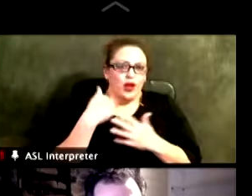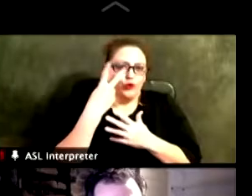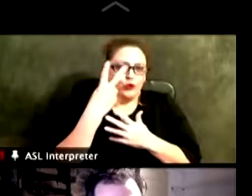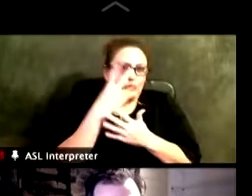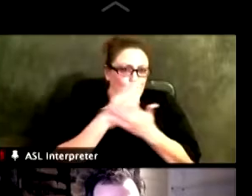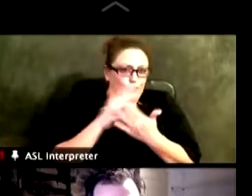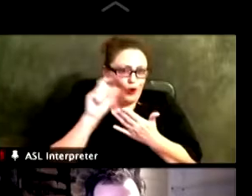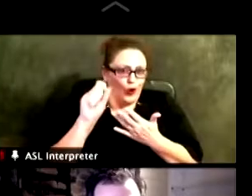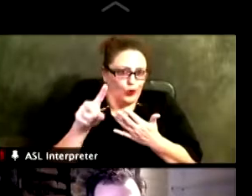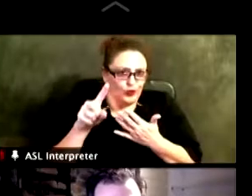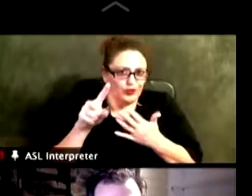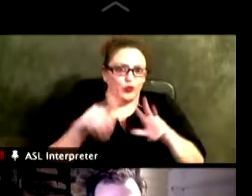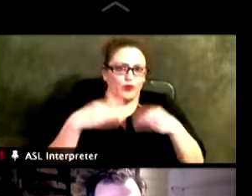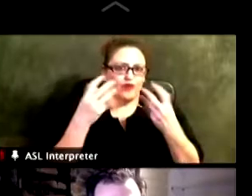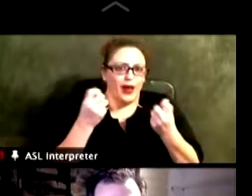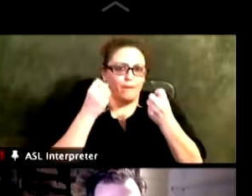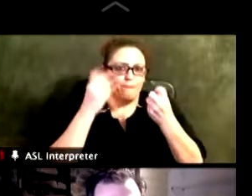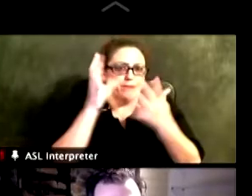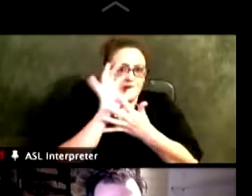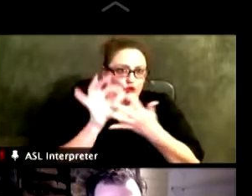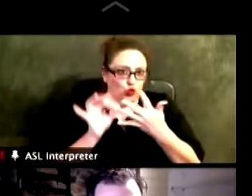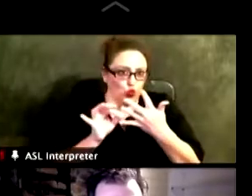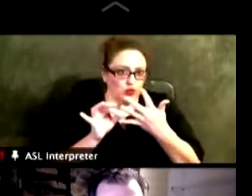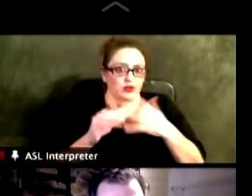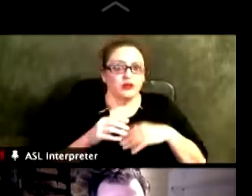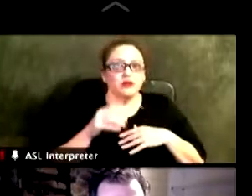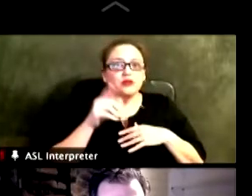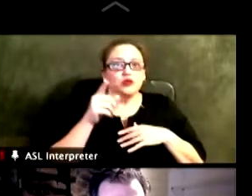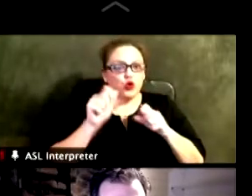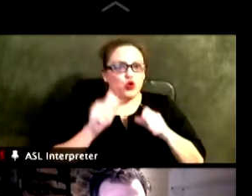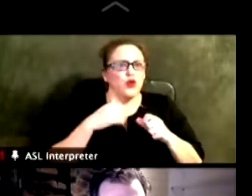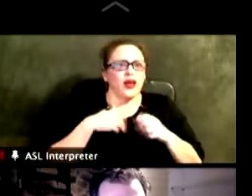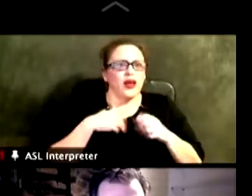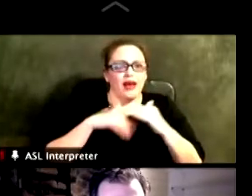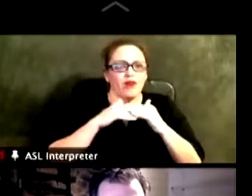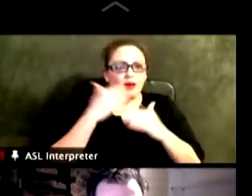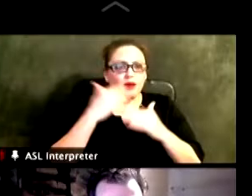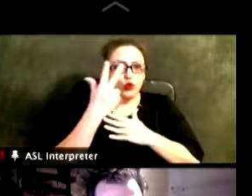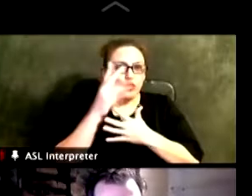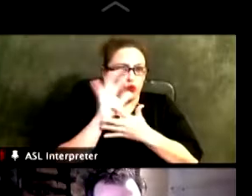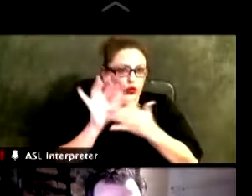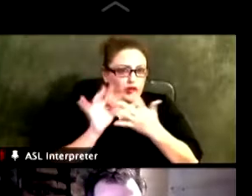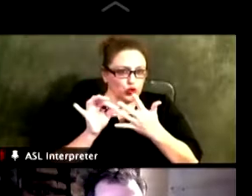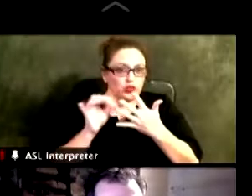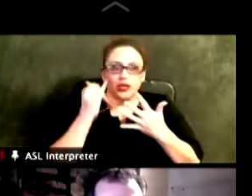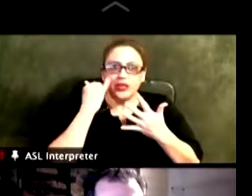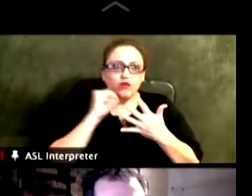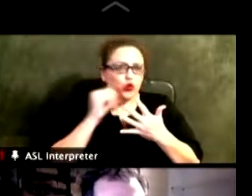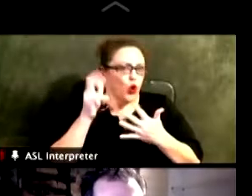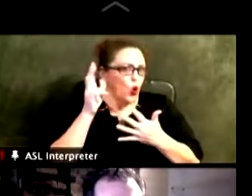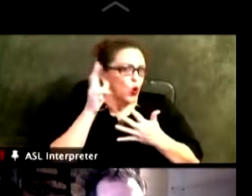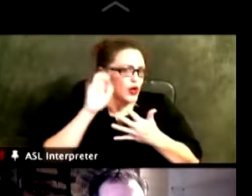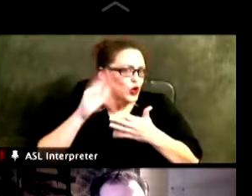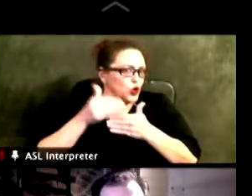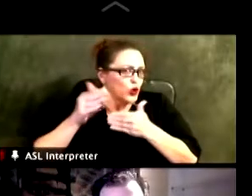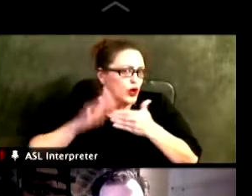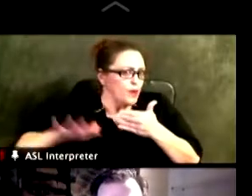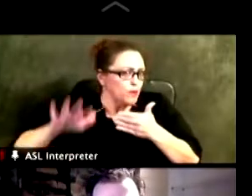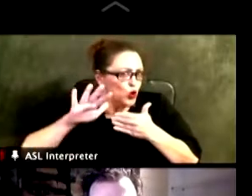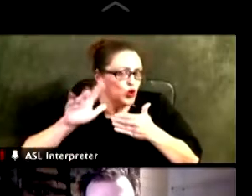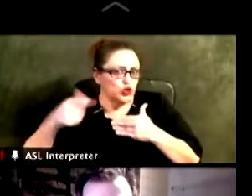public. And so you'll initially have three choices. And if you don't hear your neighborhood in these first few choices, just stand by and we're going